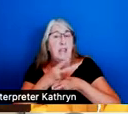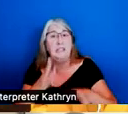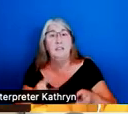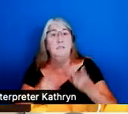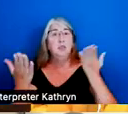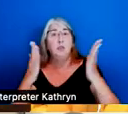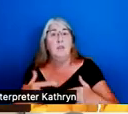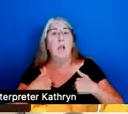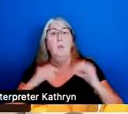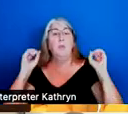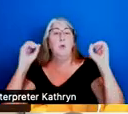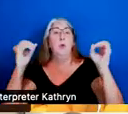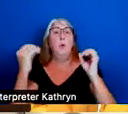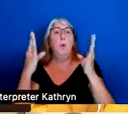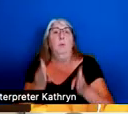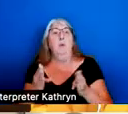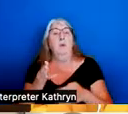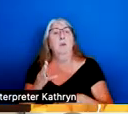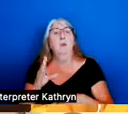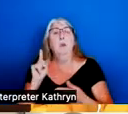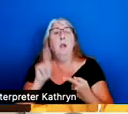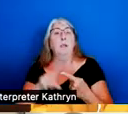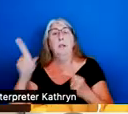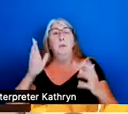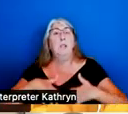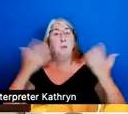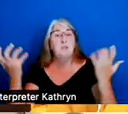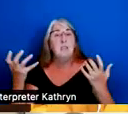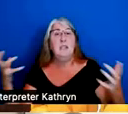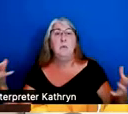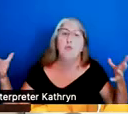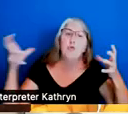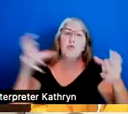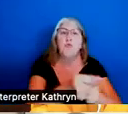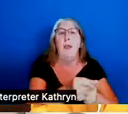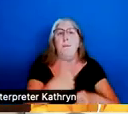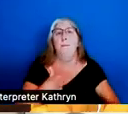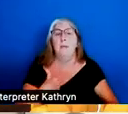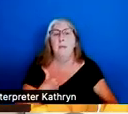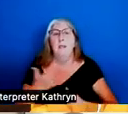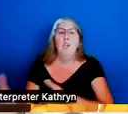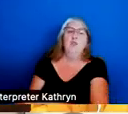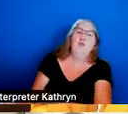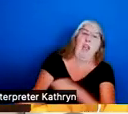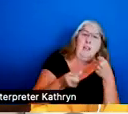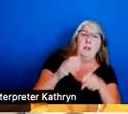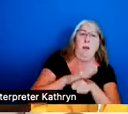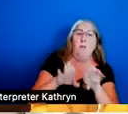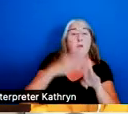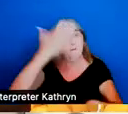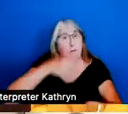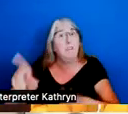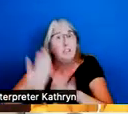nobody. To the point that he would get upset and grab me and drag me all over the floor in front of the